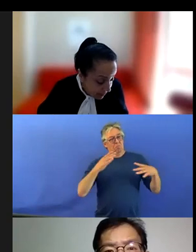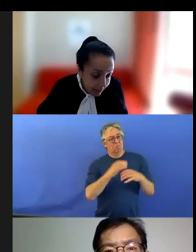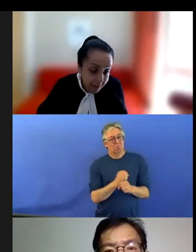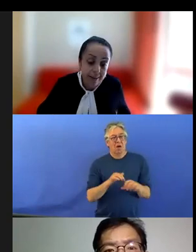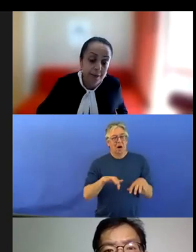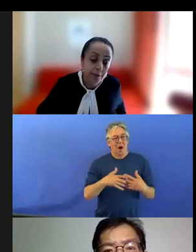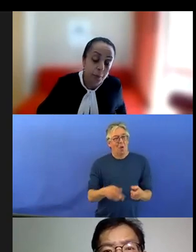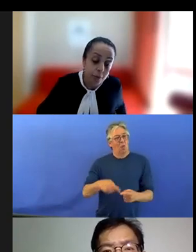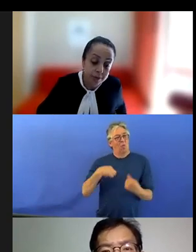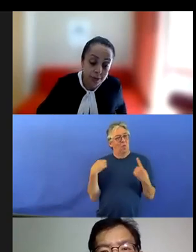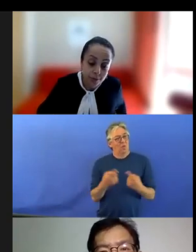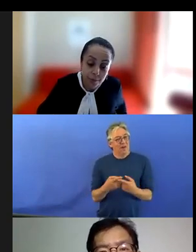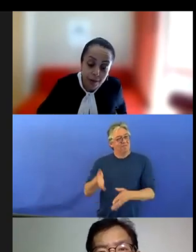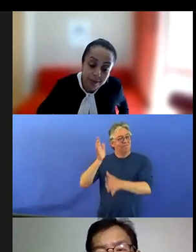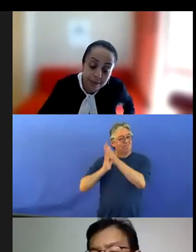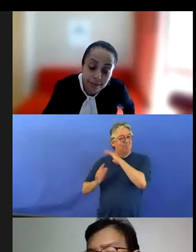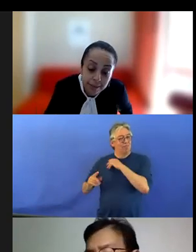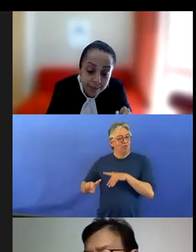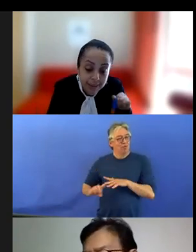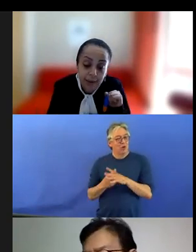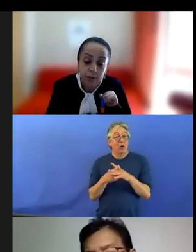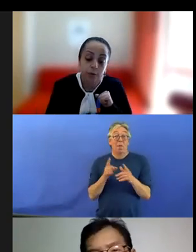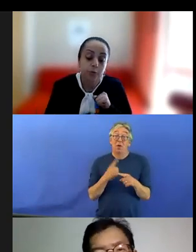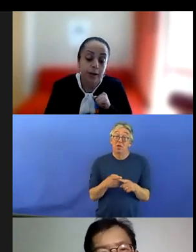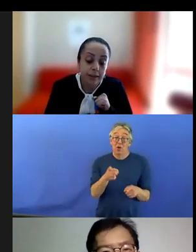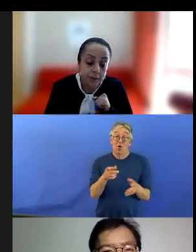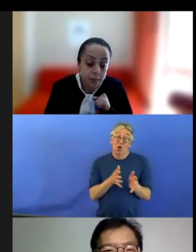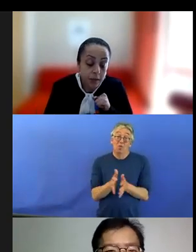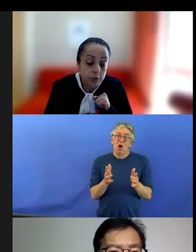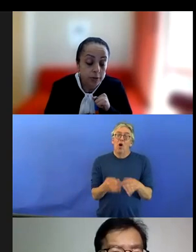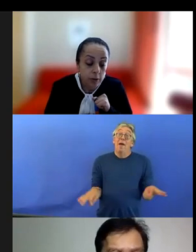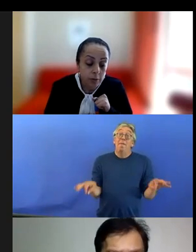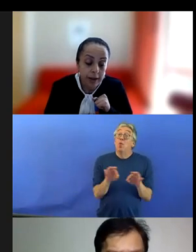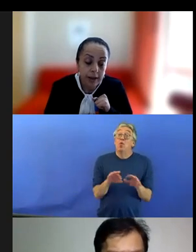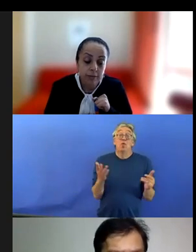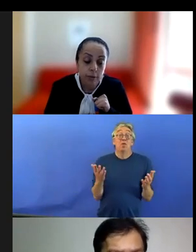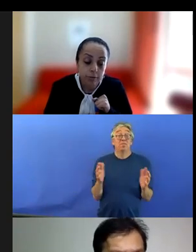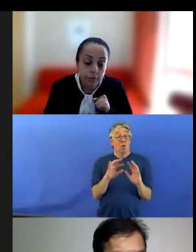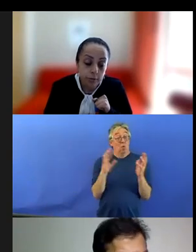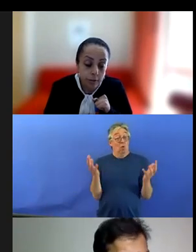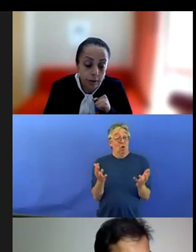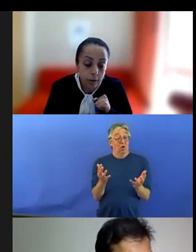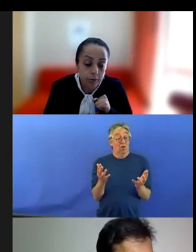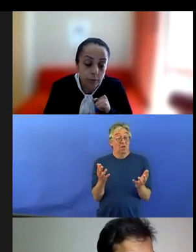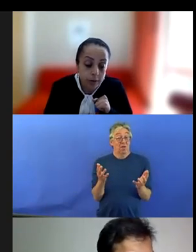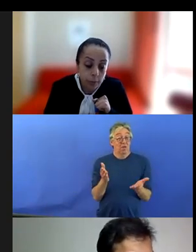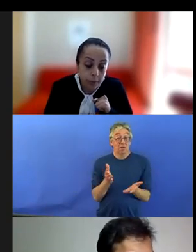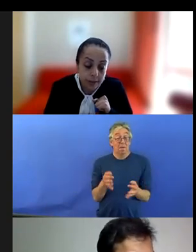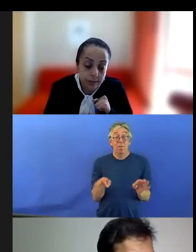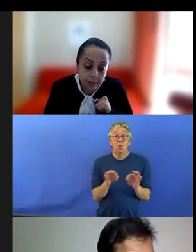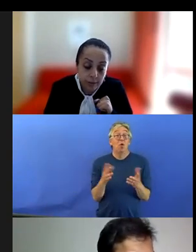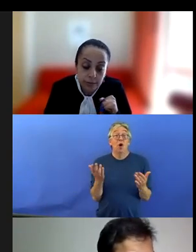started and the importance of independent living worldwide. So now we will have an overview of the